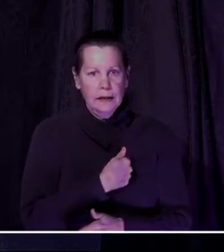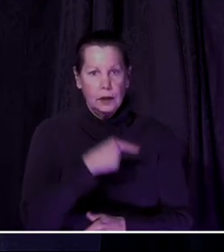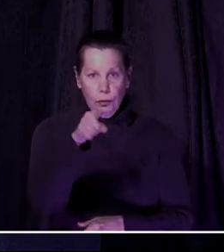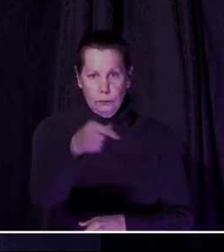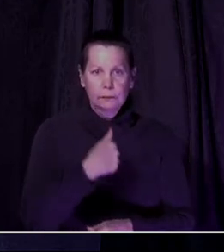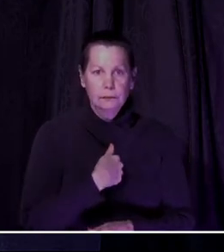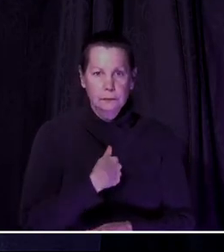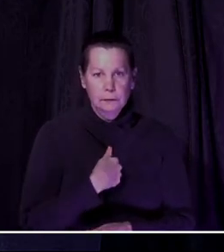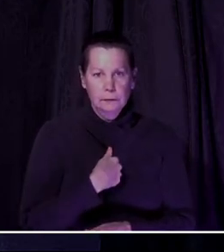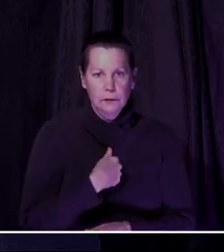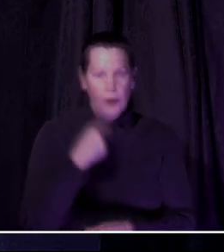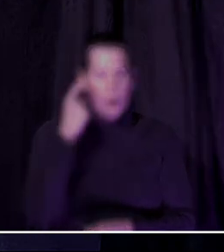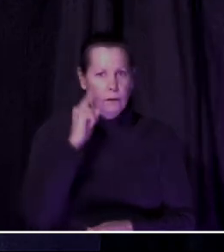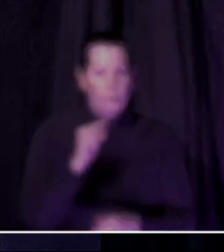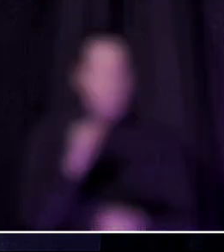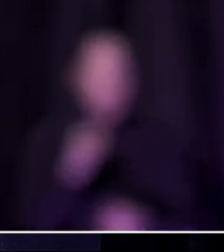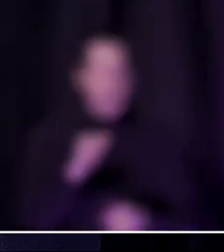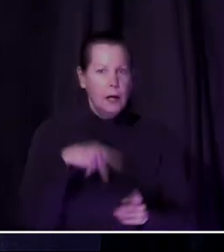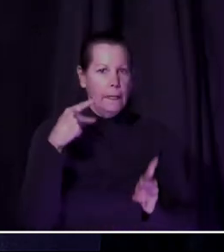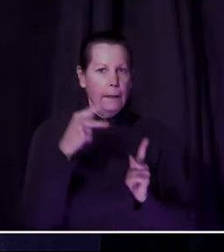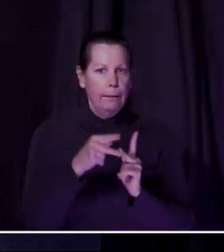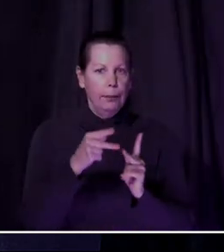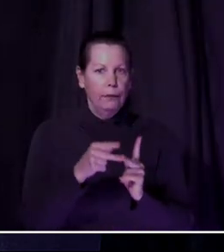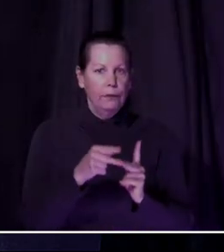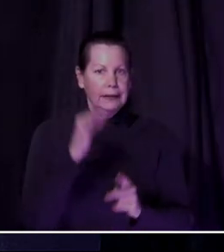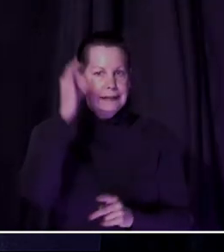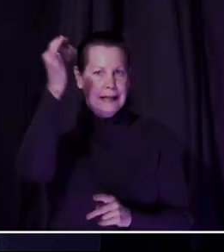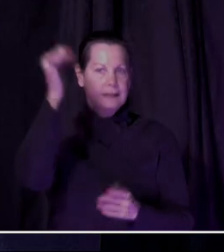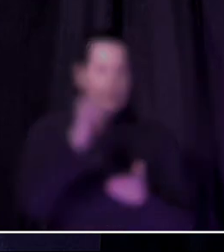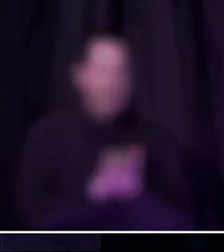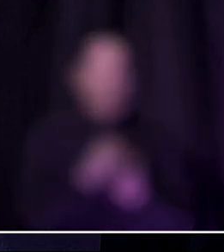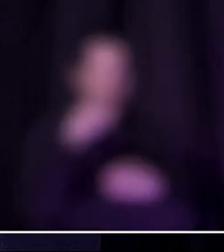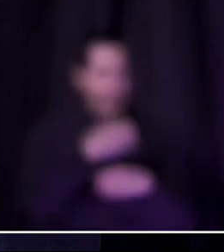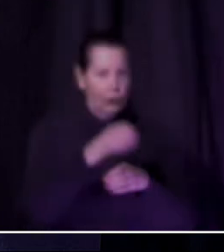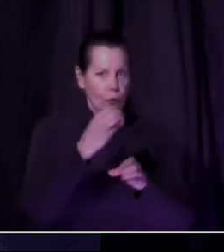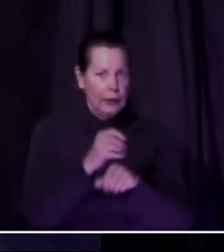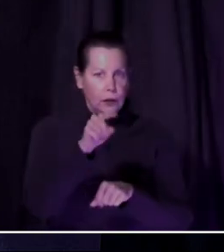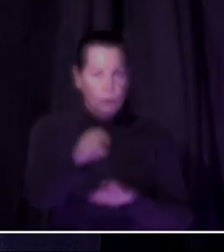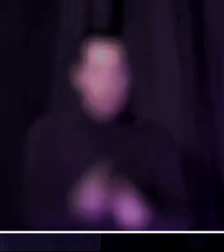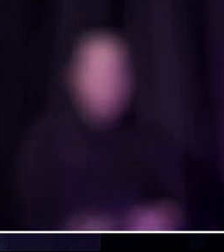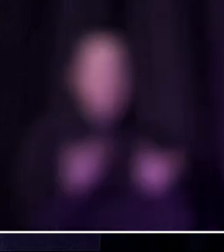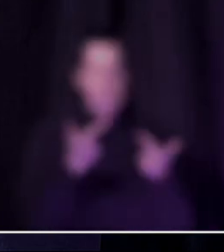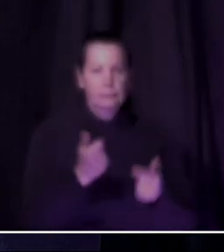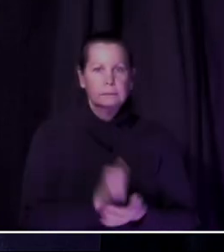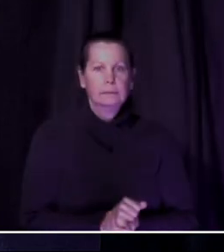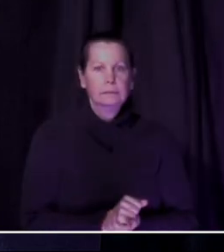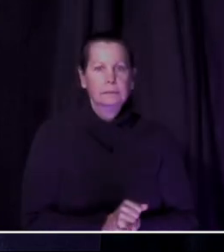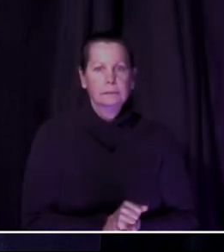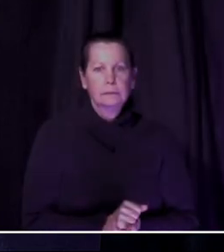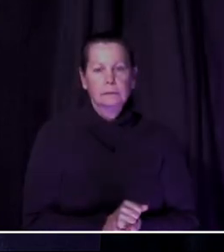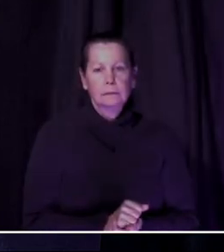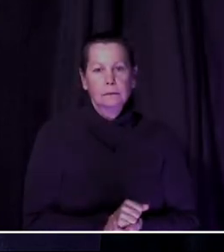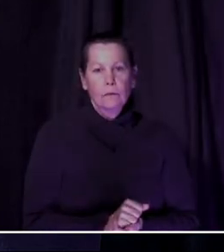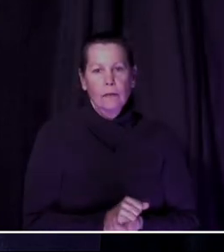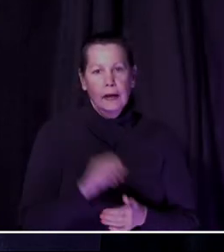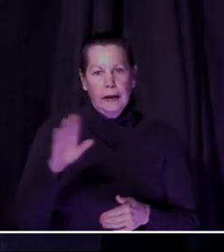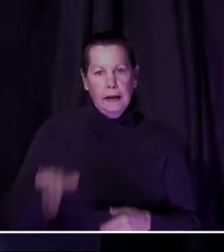you, for the perfect destiny that he has created you to live out, us to live out.